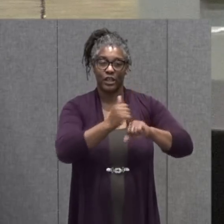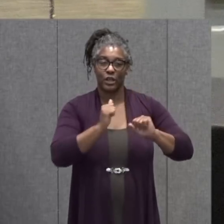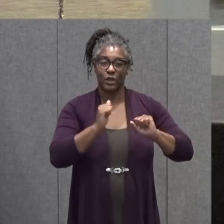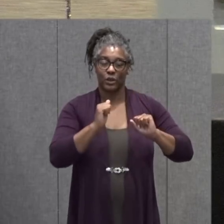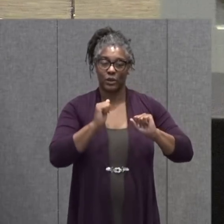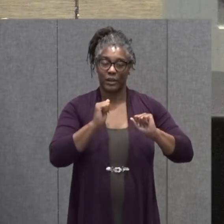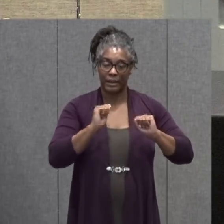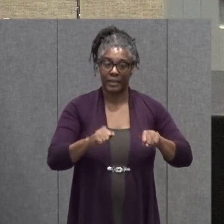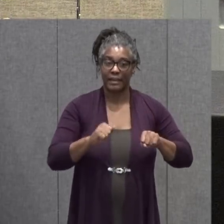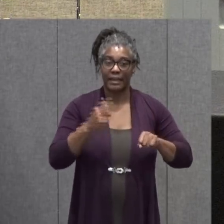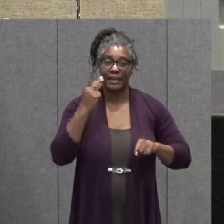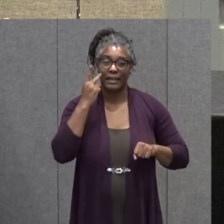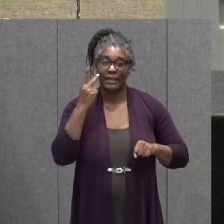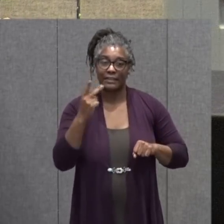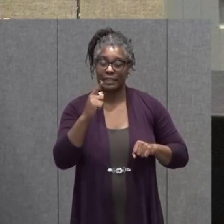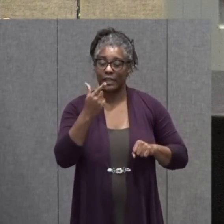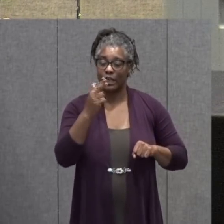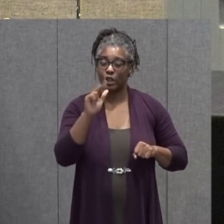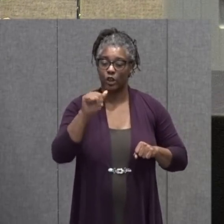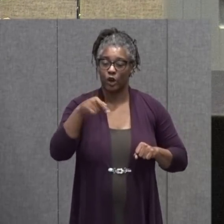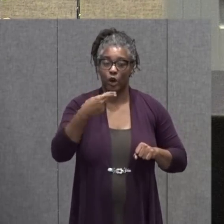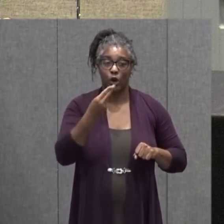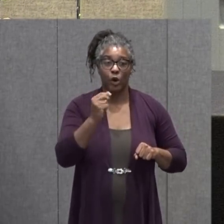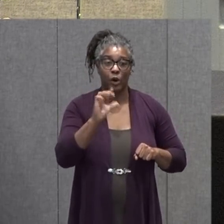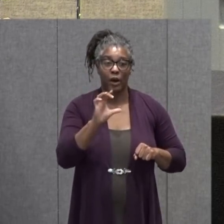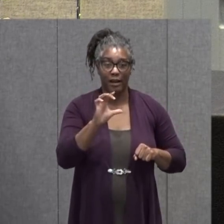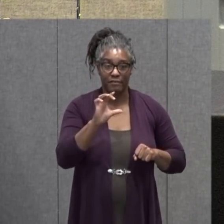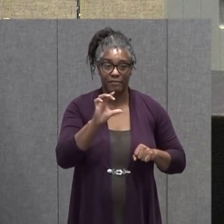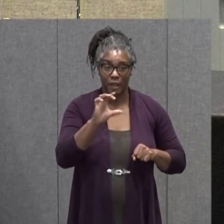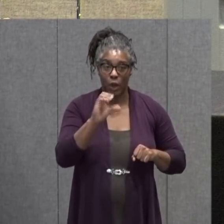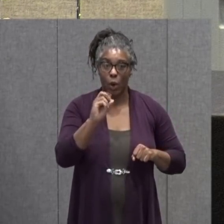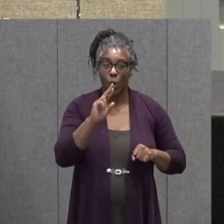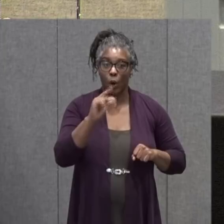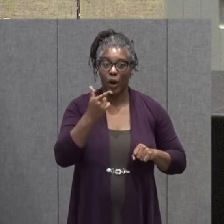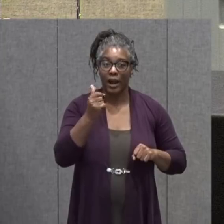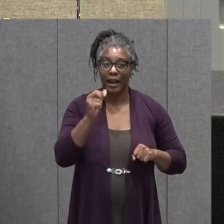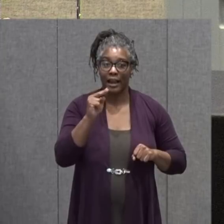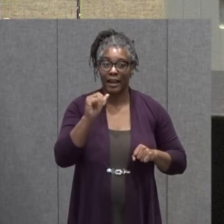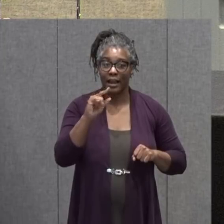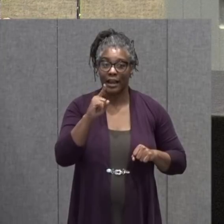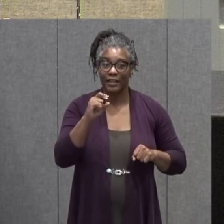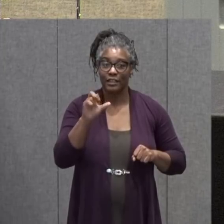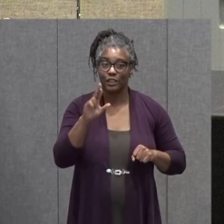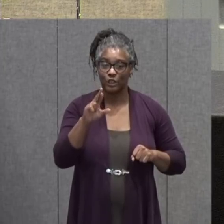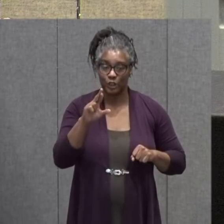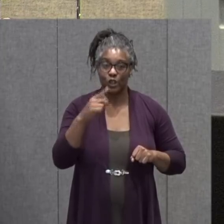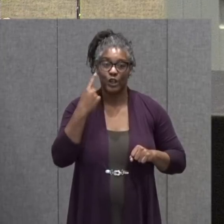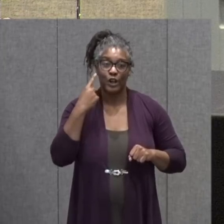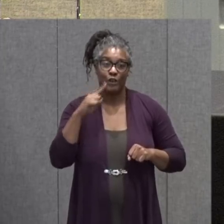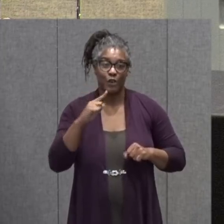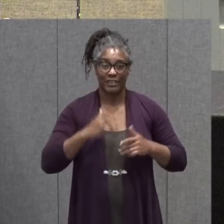of how to plan this absolutely fun writing assignment that I've promised you.